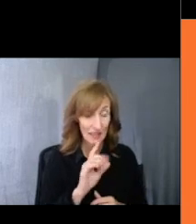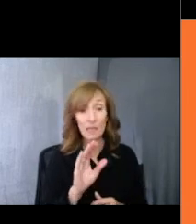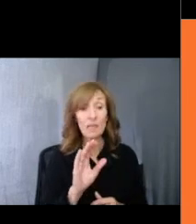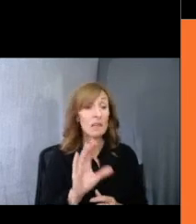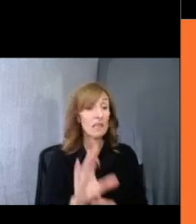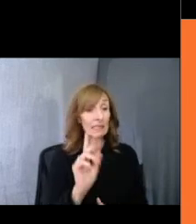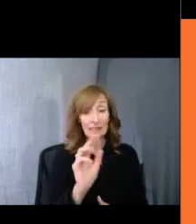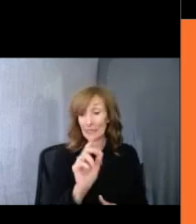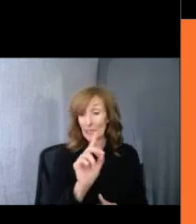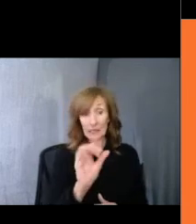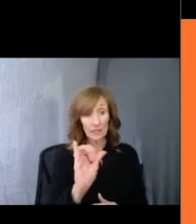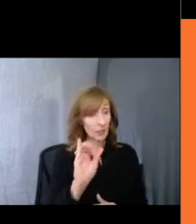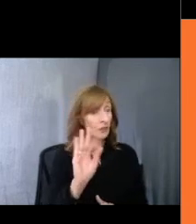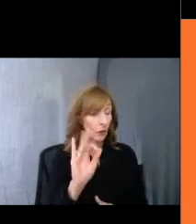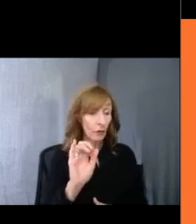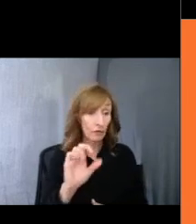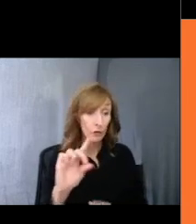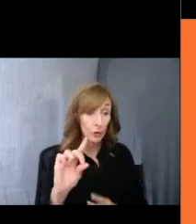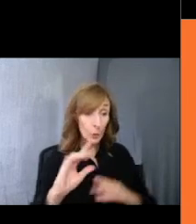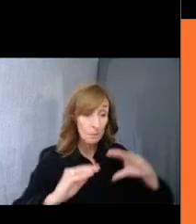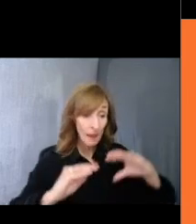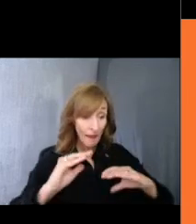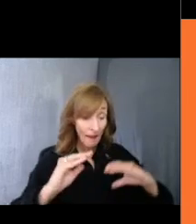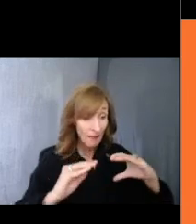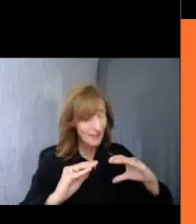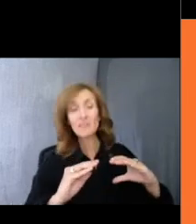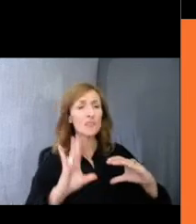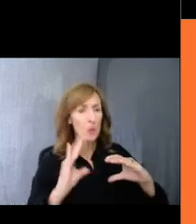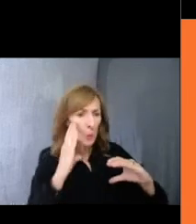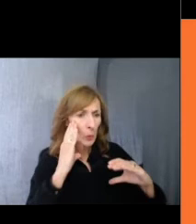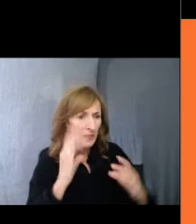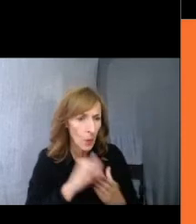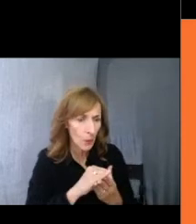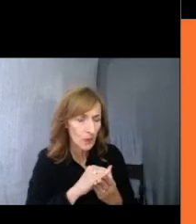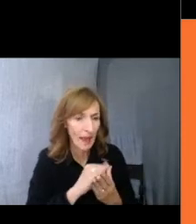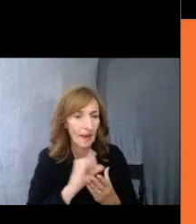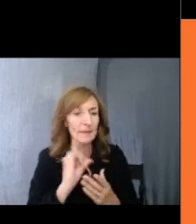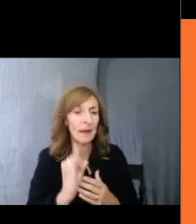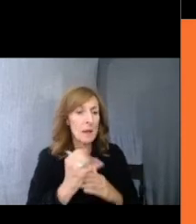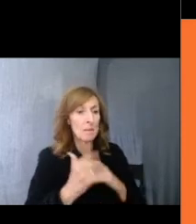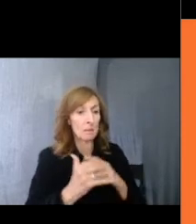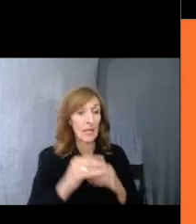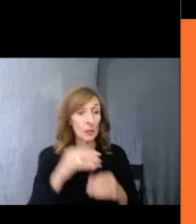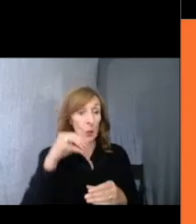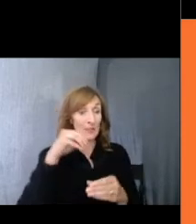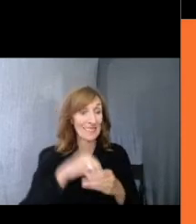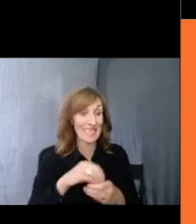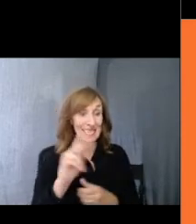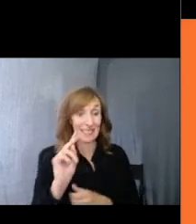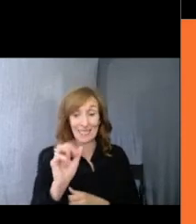that because blood goes into the kidneys, is filtered, and the kidneys actively